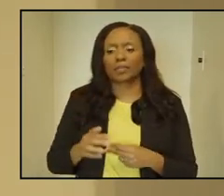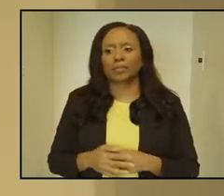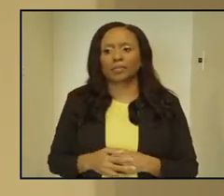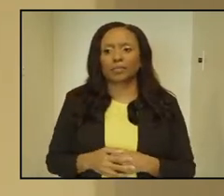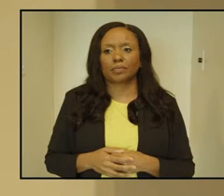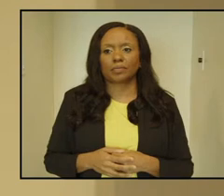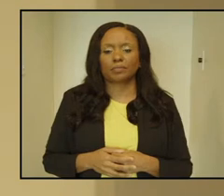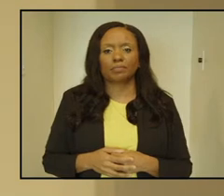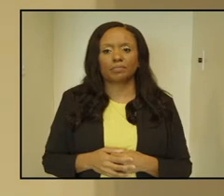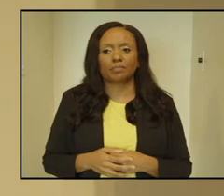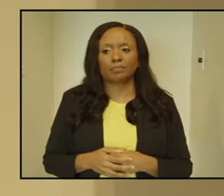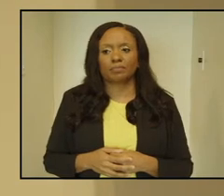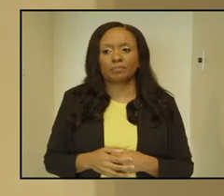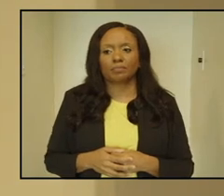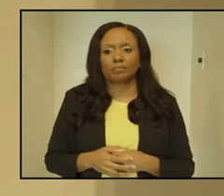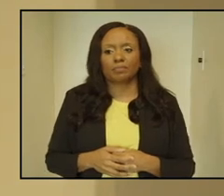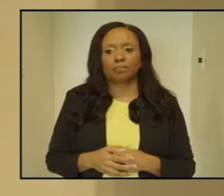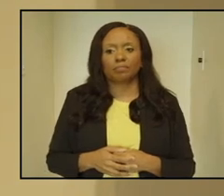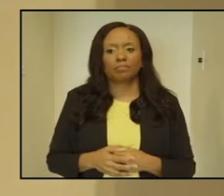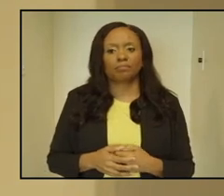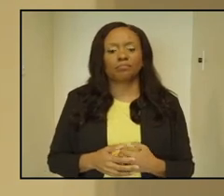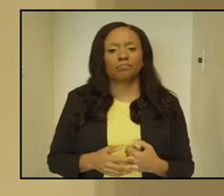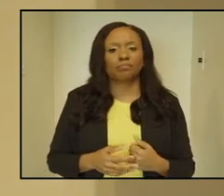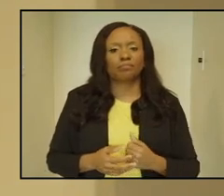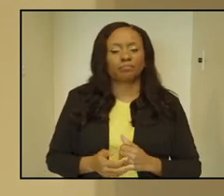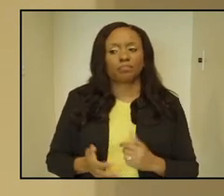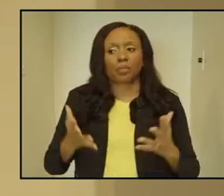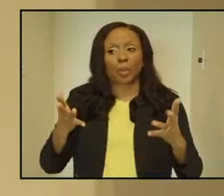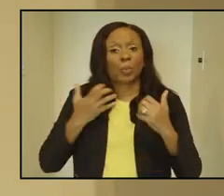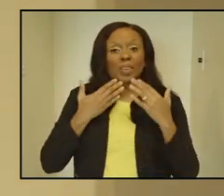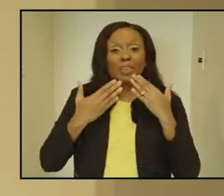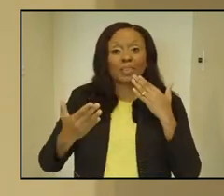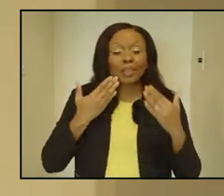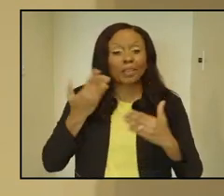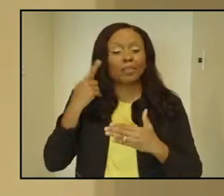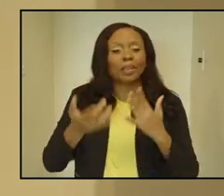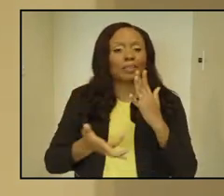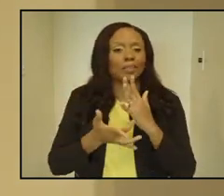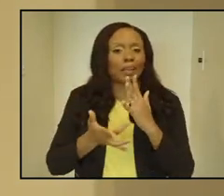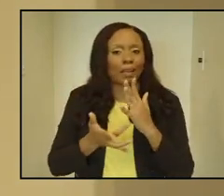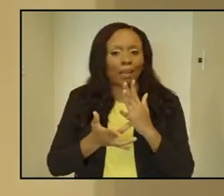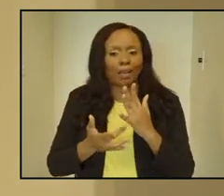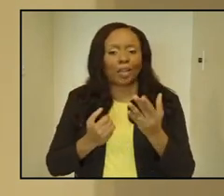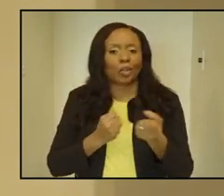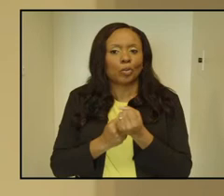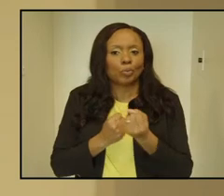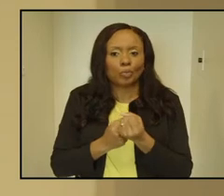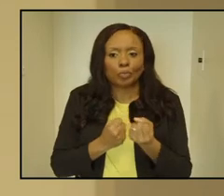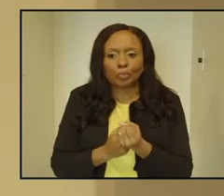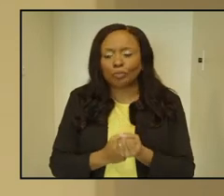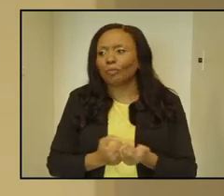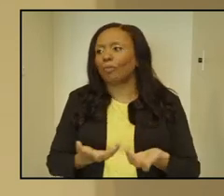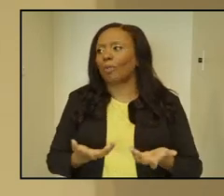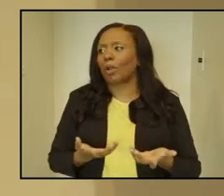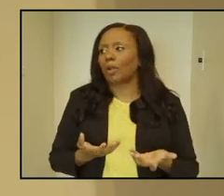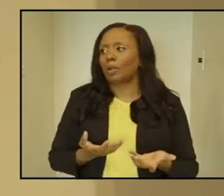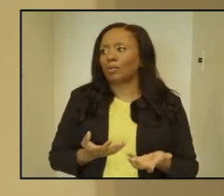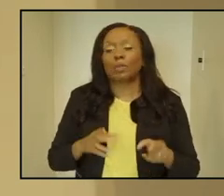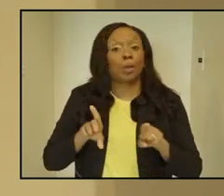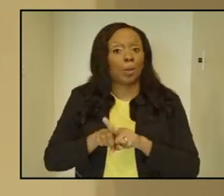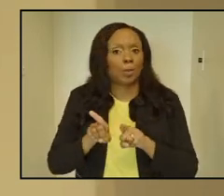To the MIST team, we thank you for the technical support you provided for the integration of external features such as